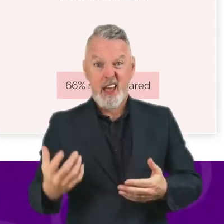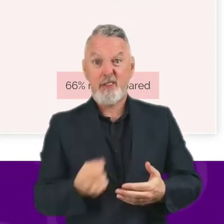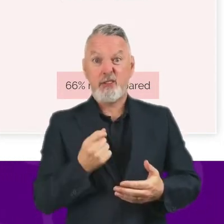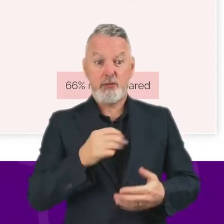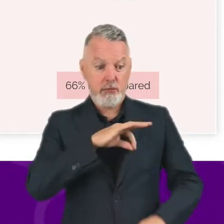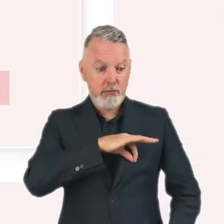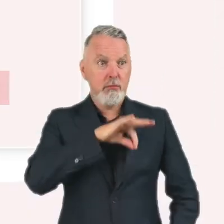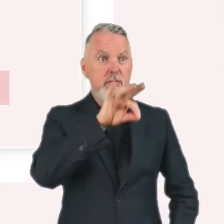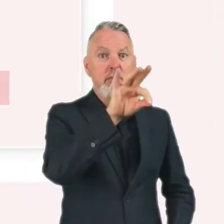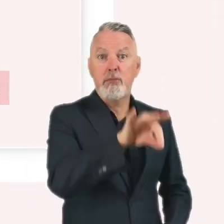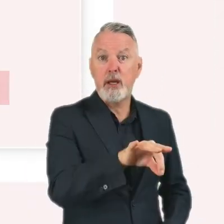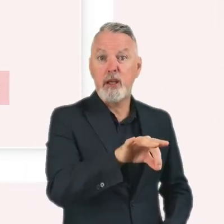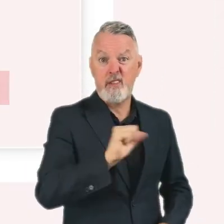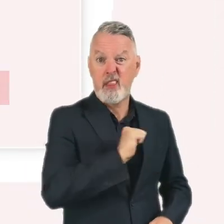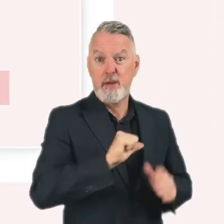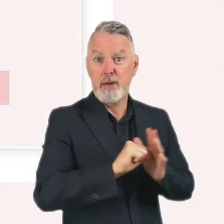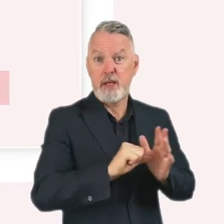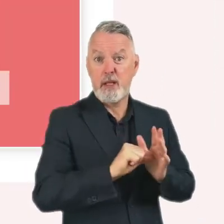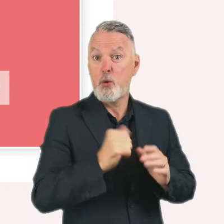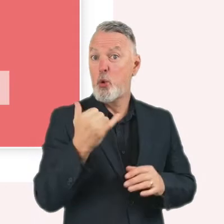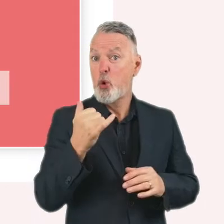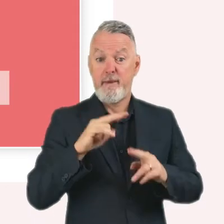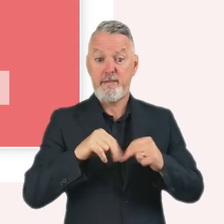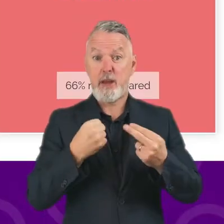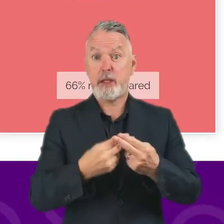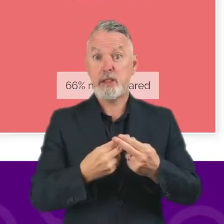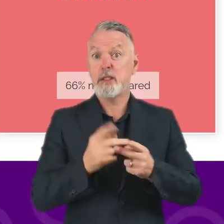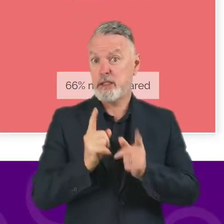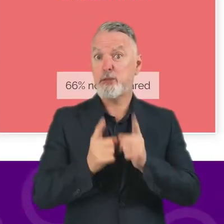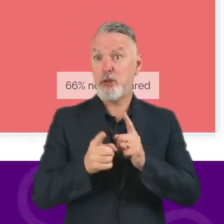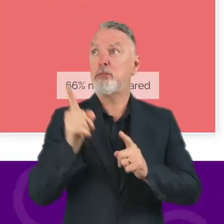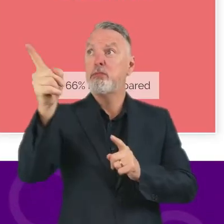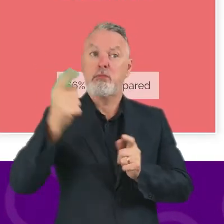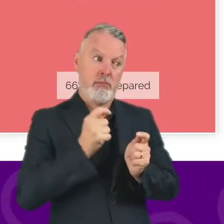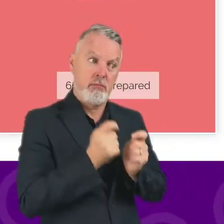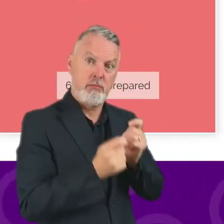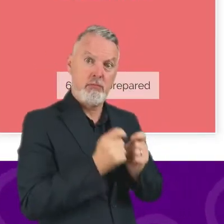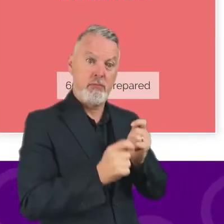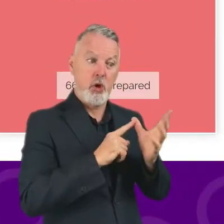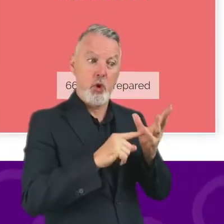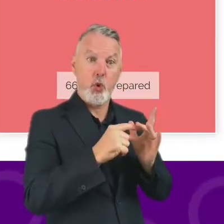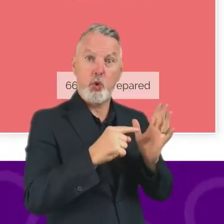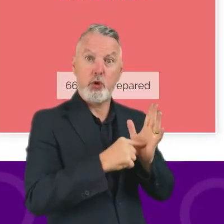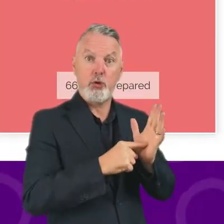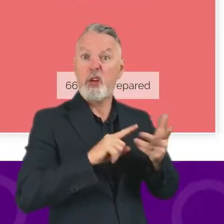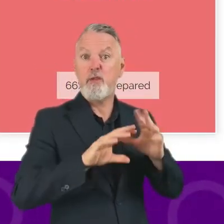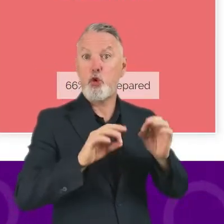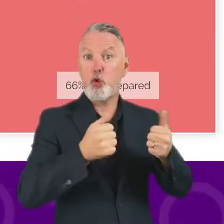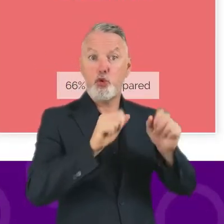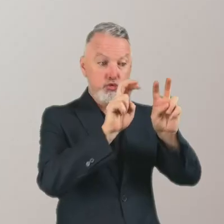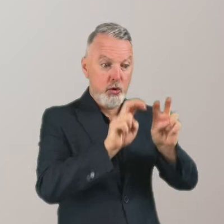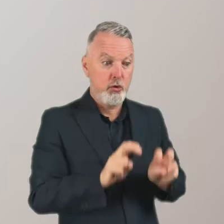their own pockets. Also, families may be audited, and if they do not have proper records, they can get in serious